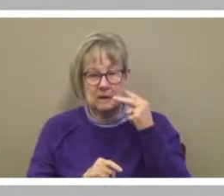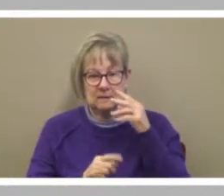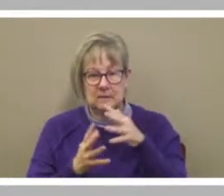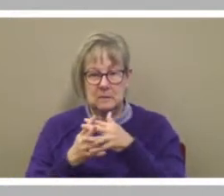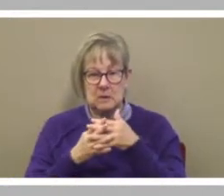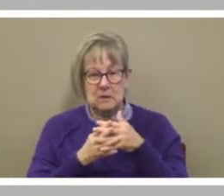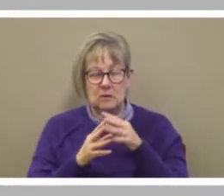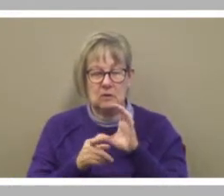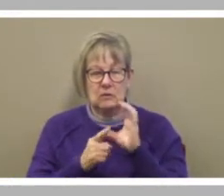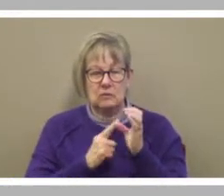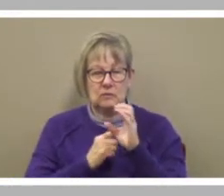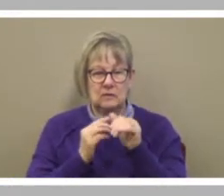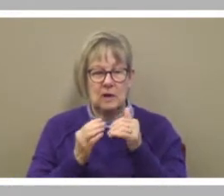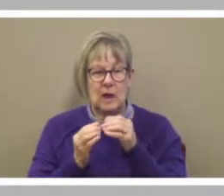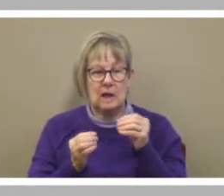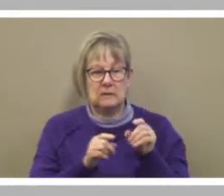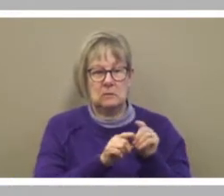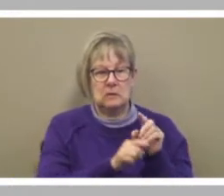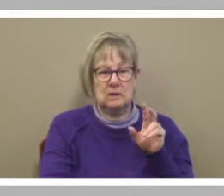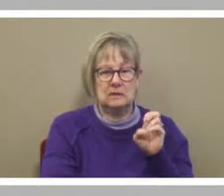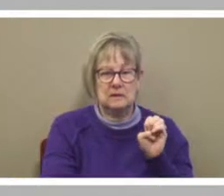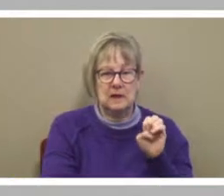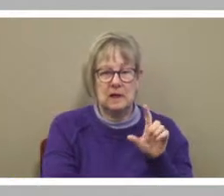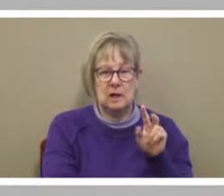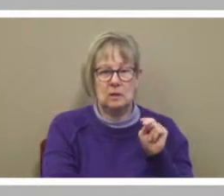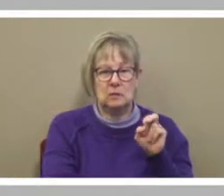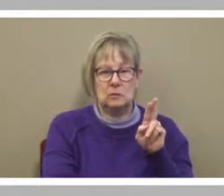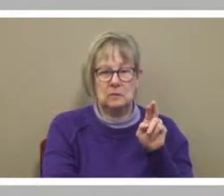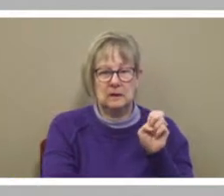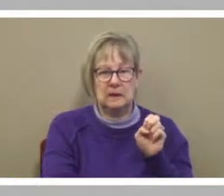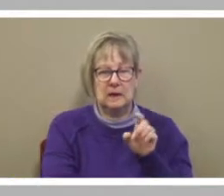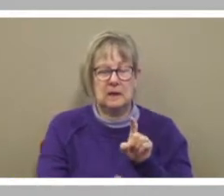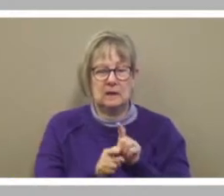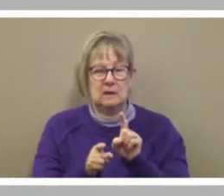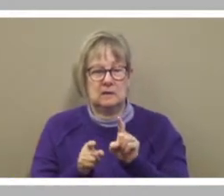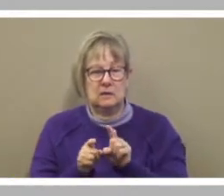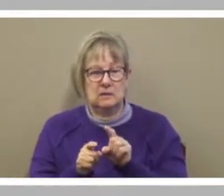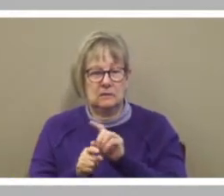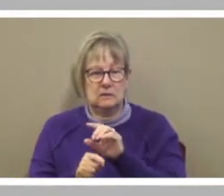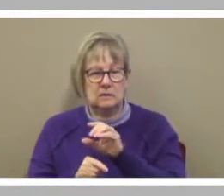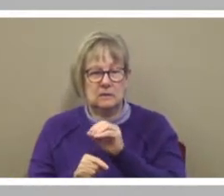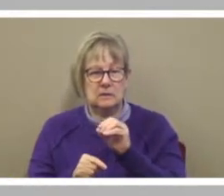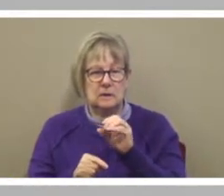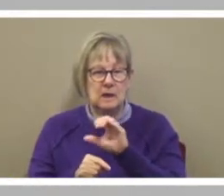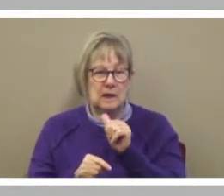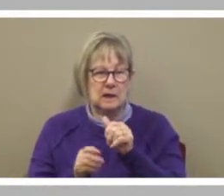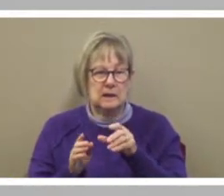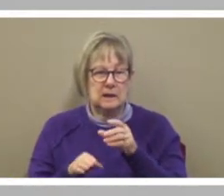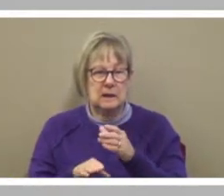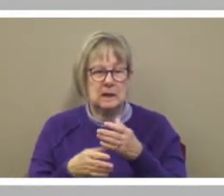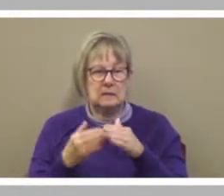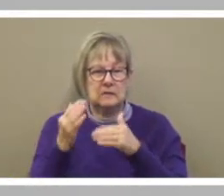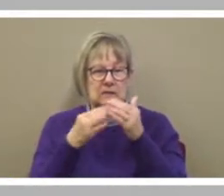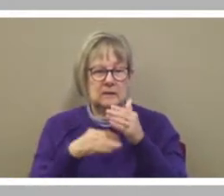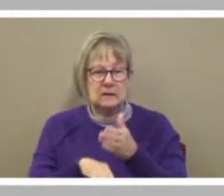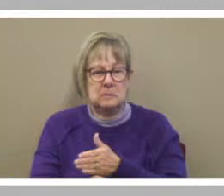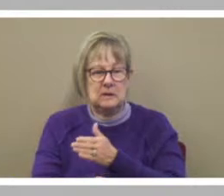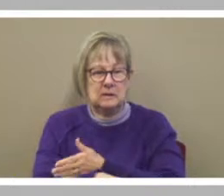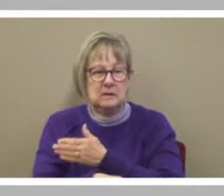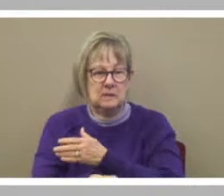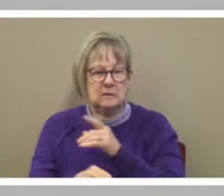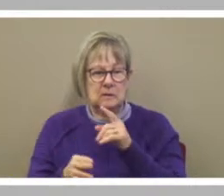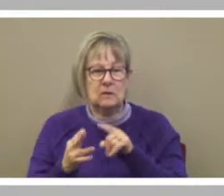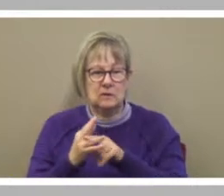as well as La Nube. And any additional sports complex facility maintenance or flat fields that are coming